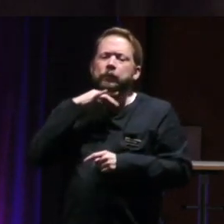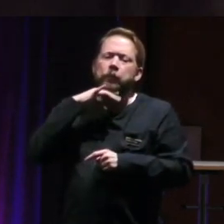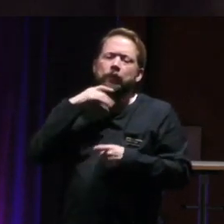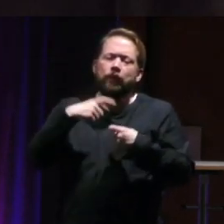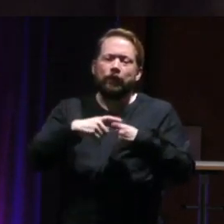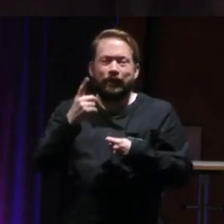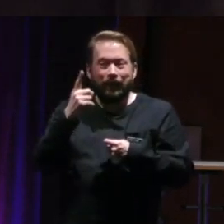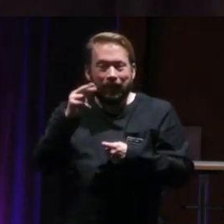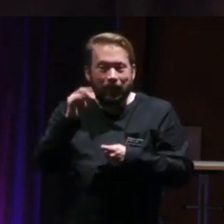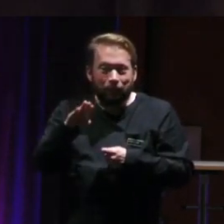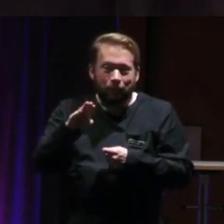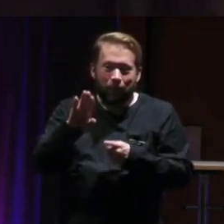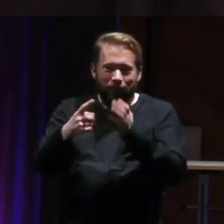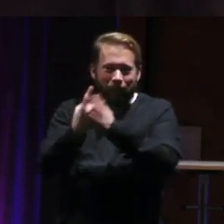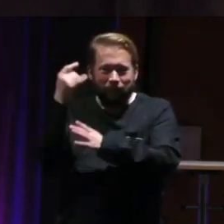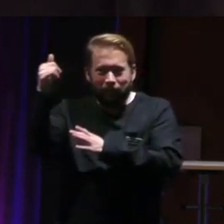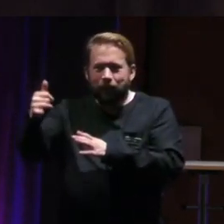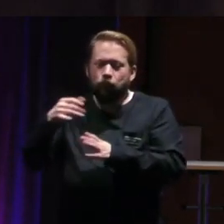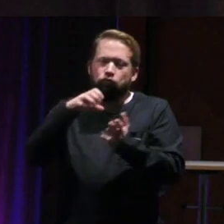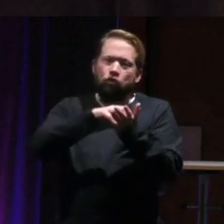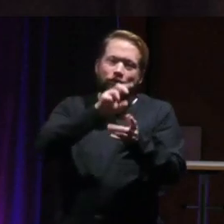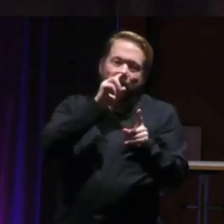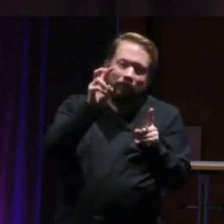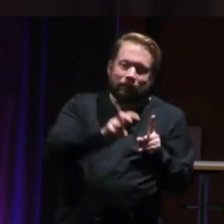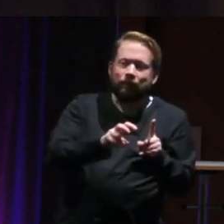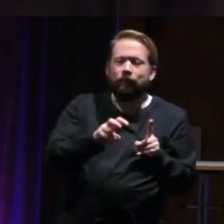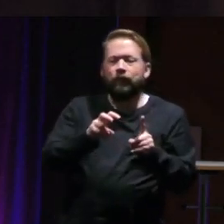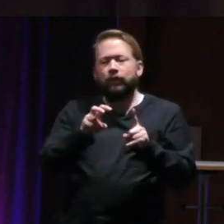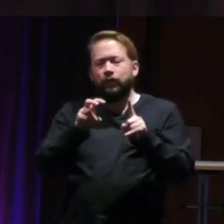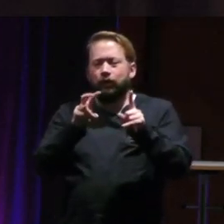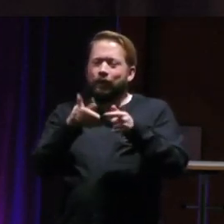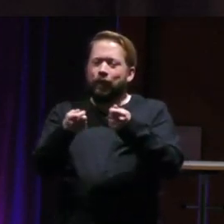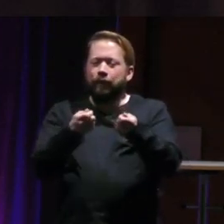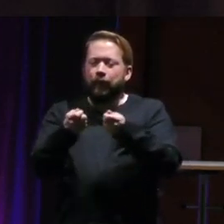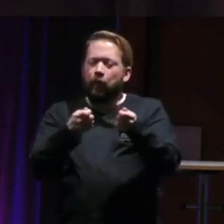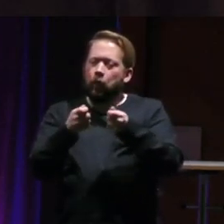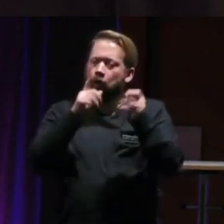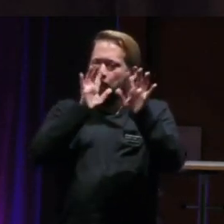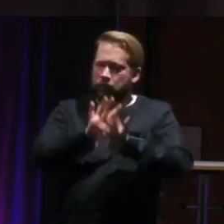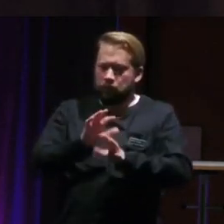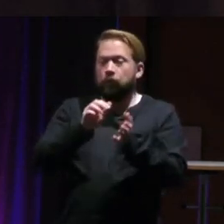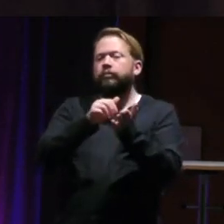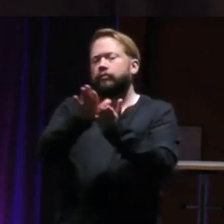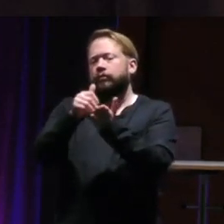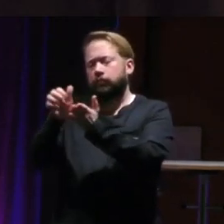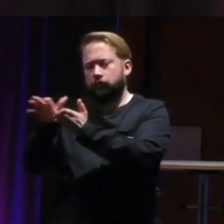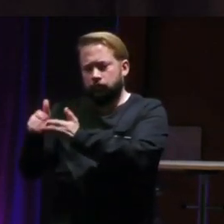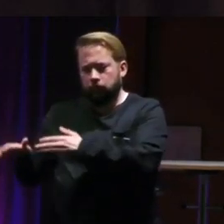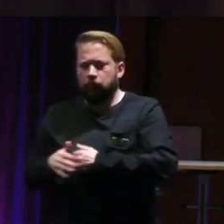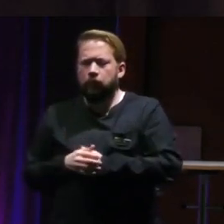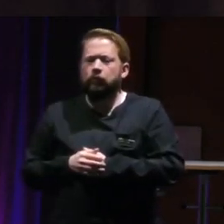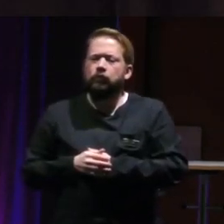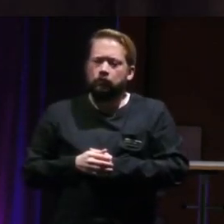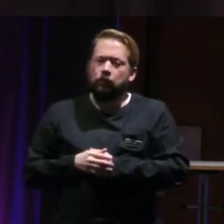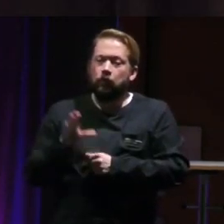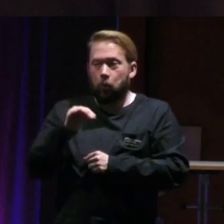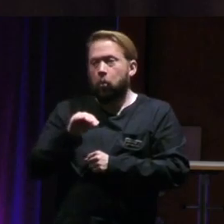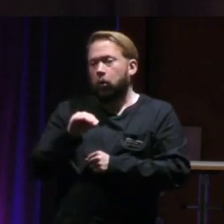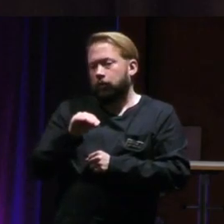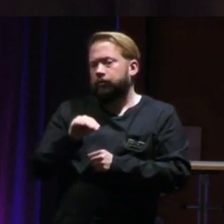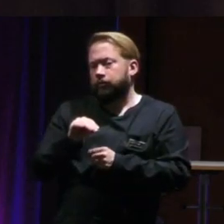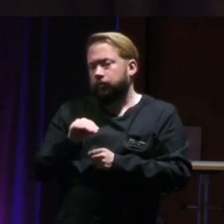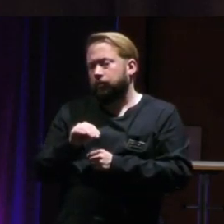of, like, state wanted them, and it's our old friends, and there were a